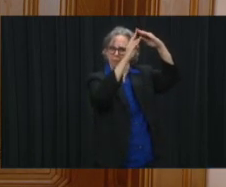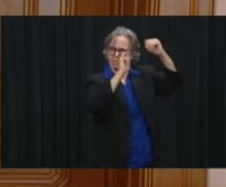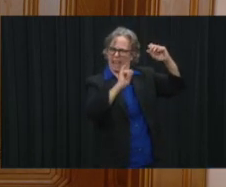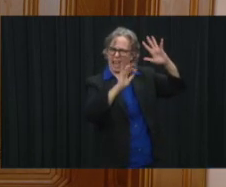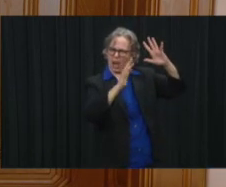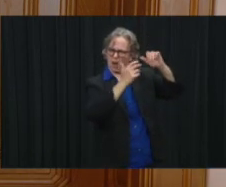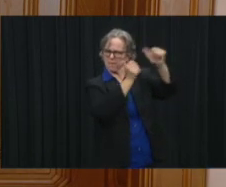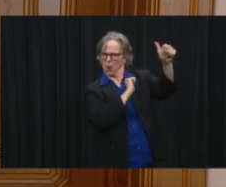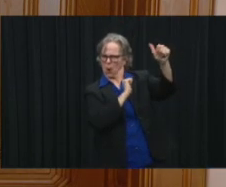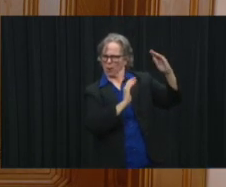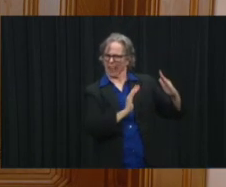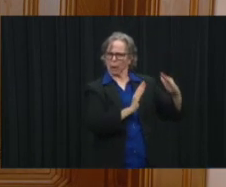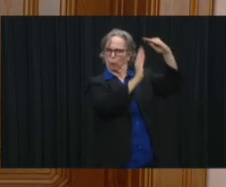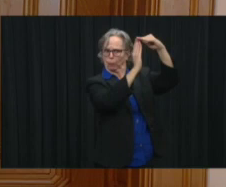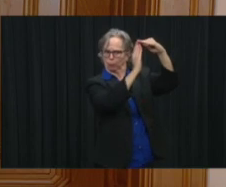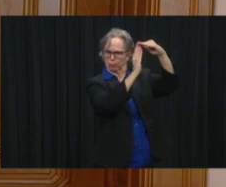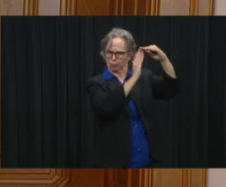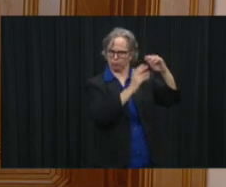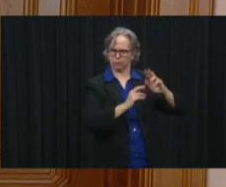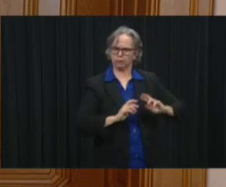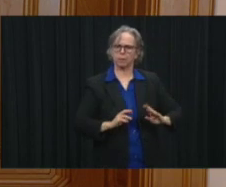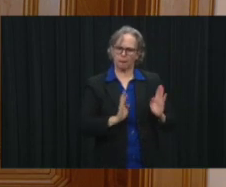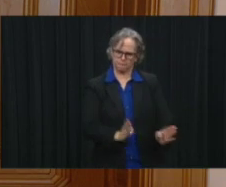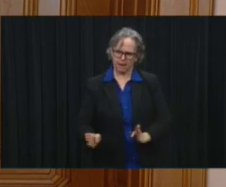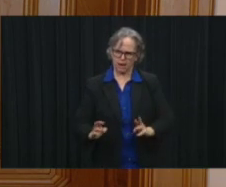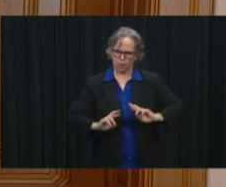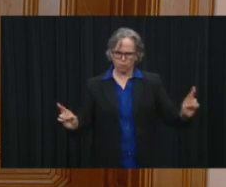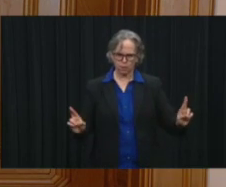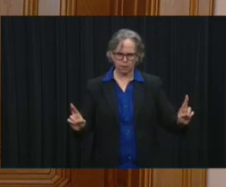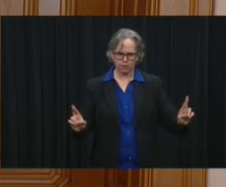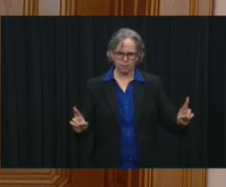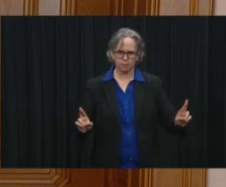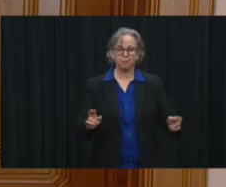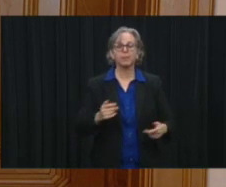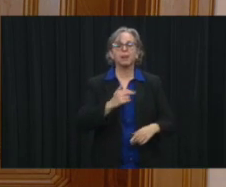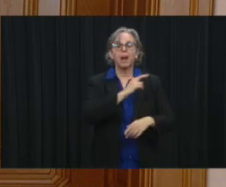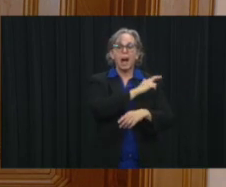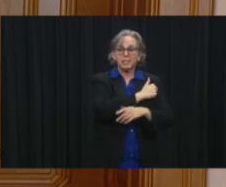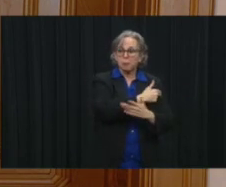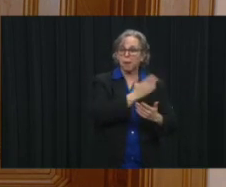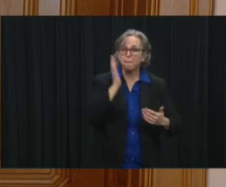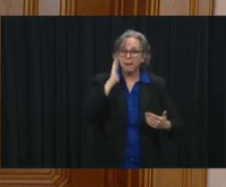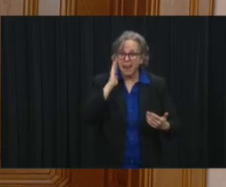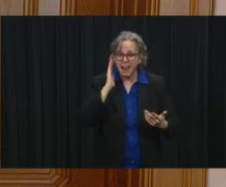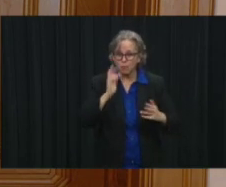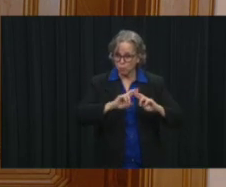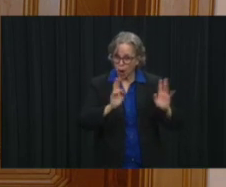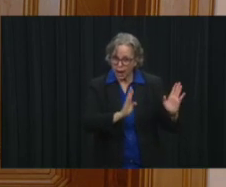highlights of what we were told this morning by the Cleveland Clinic and their modeling.